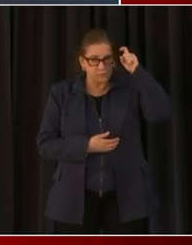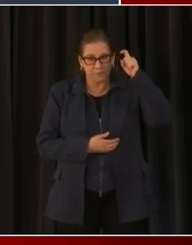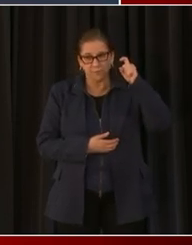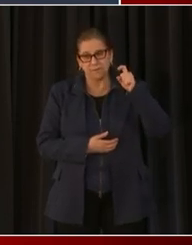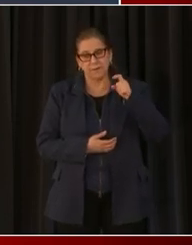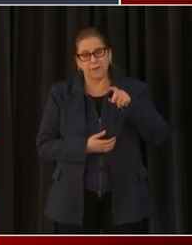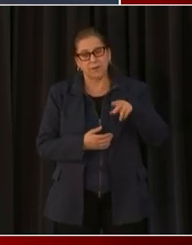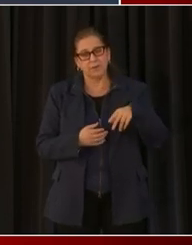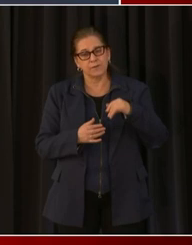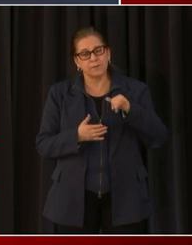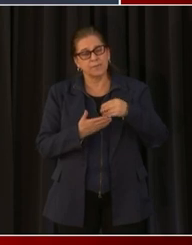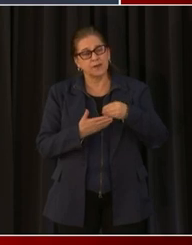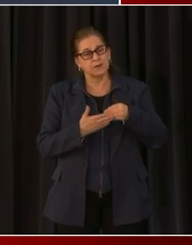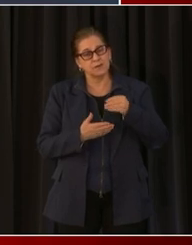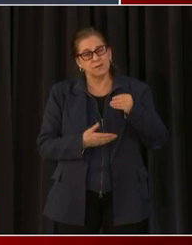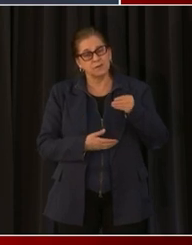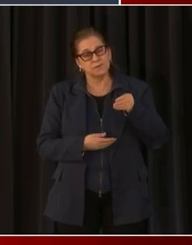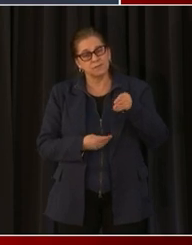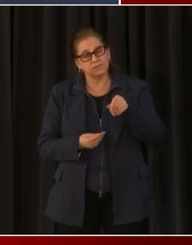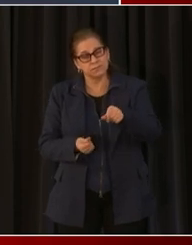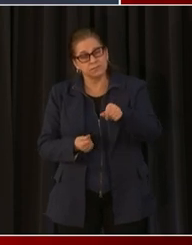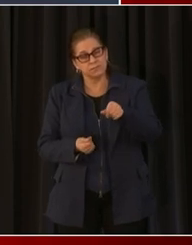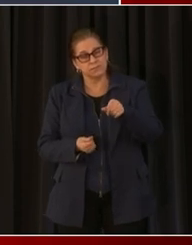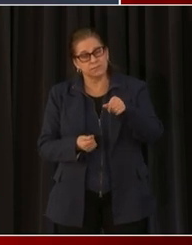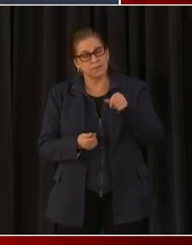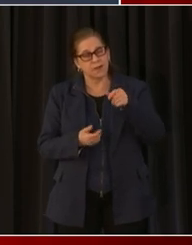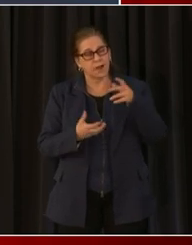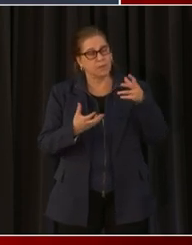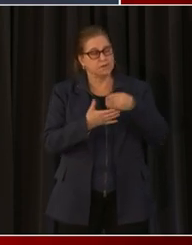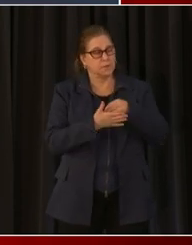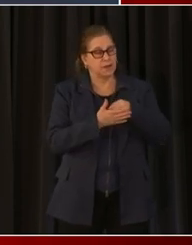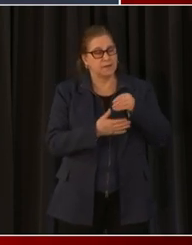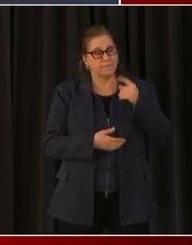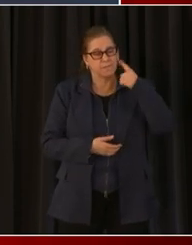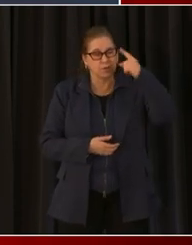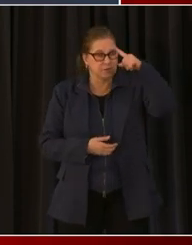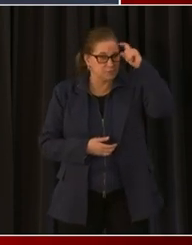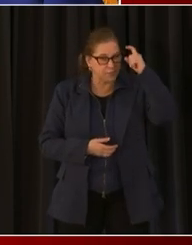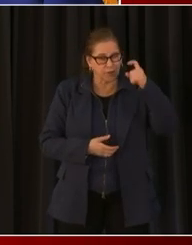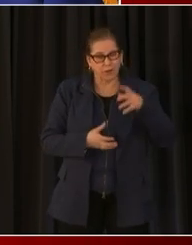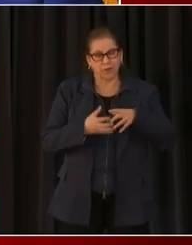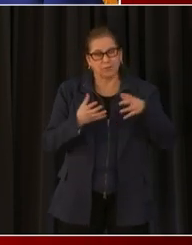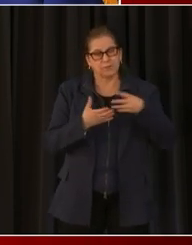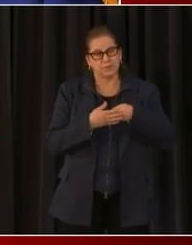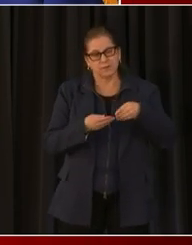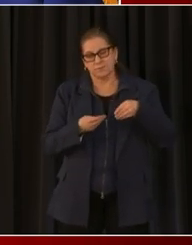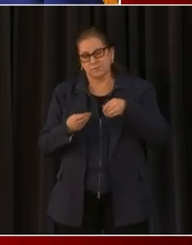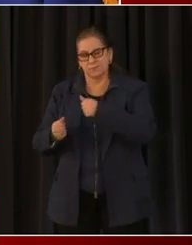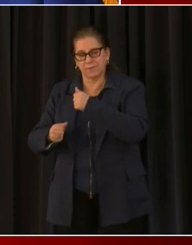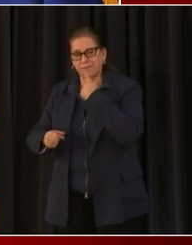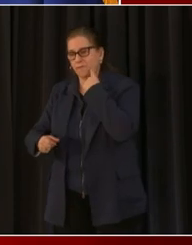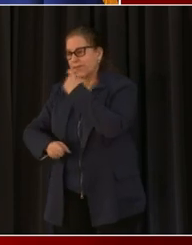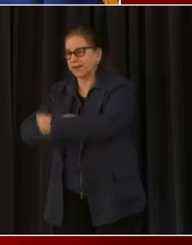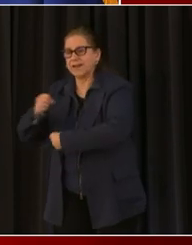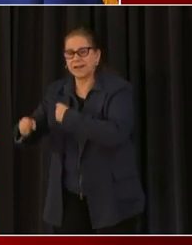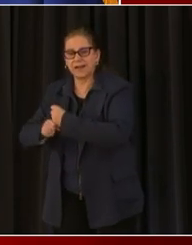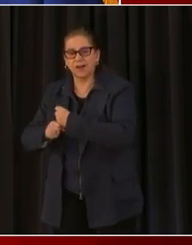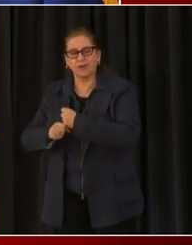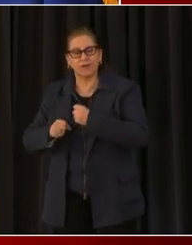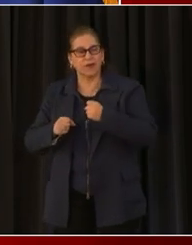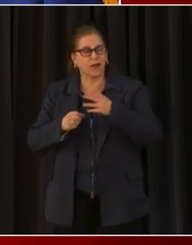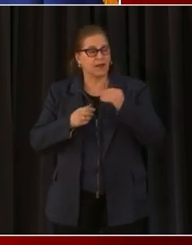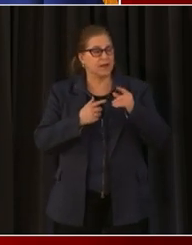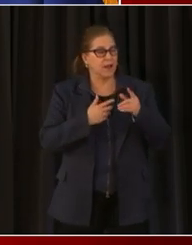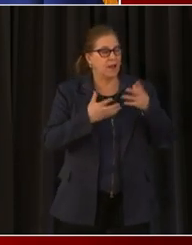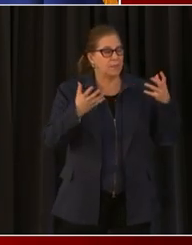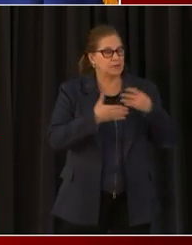this is part of the current budget cycle and how much of it is part of the next budget cycle when you talk about these acceleration academies